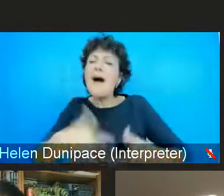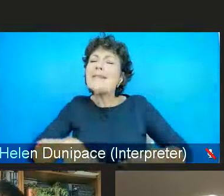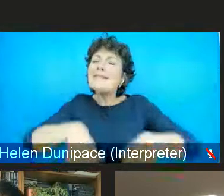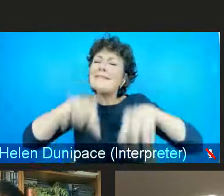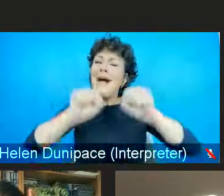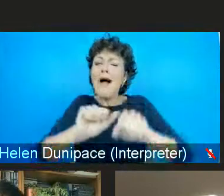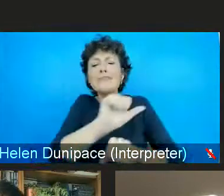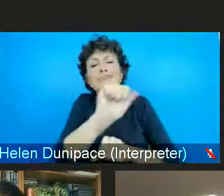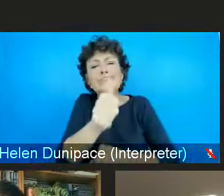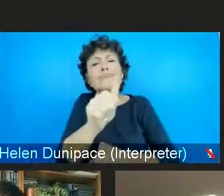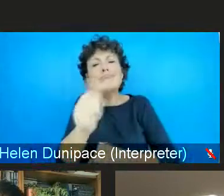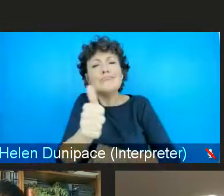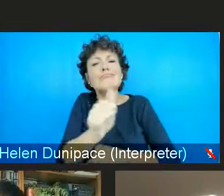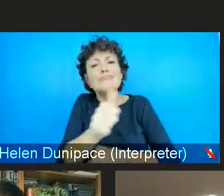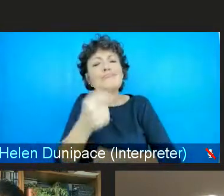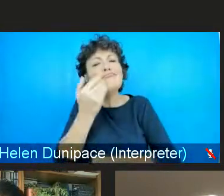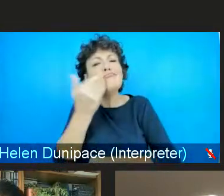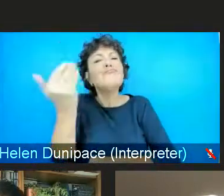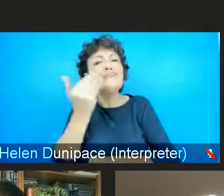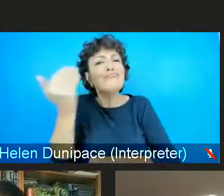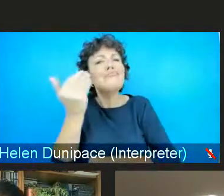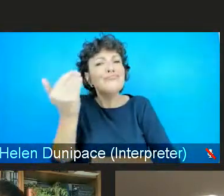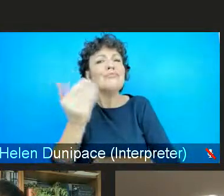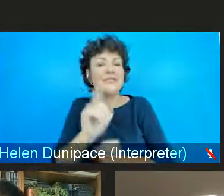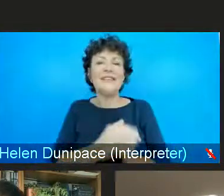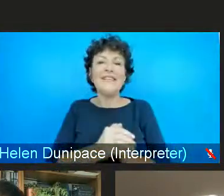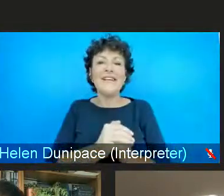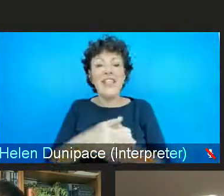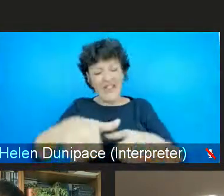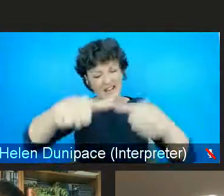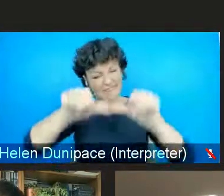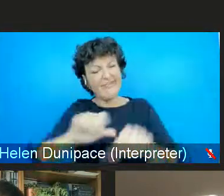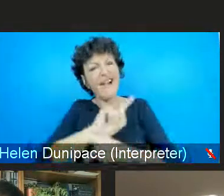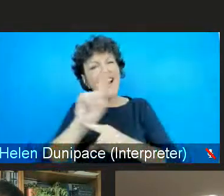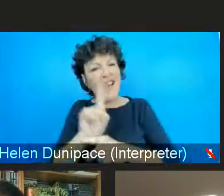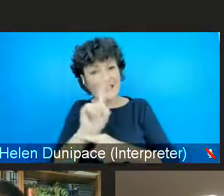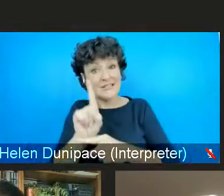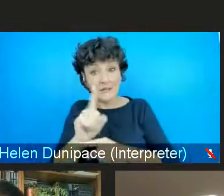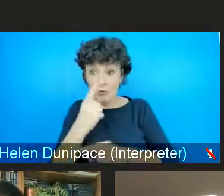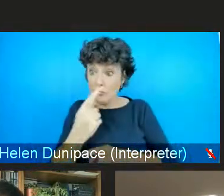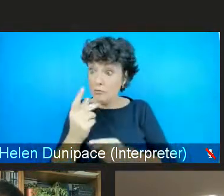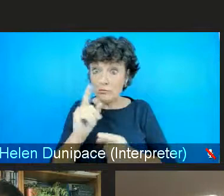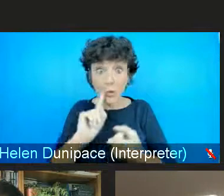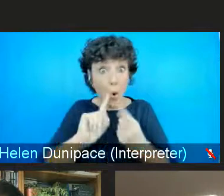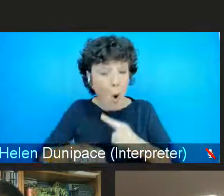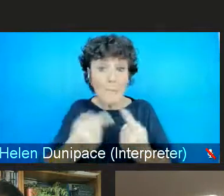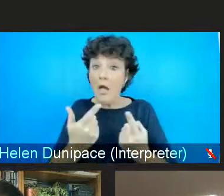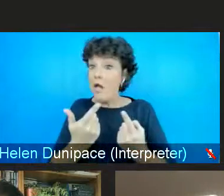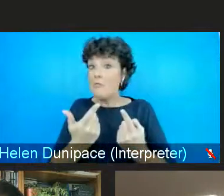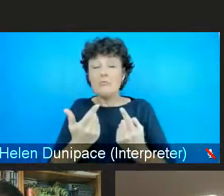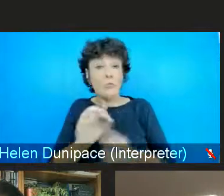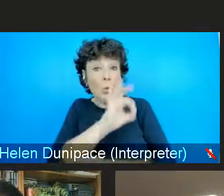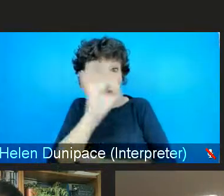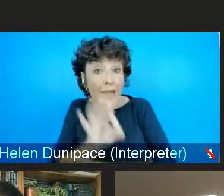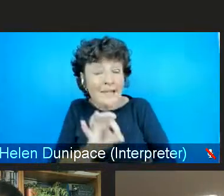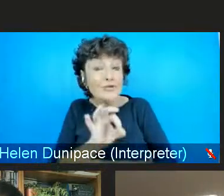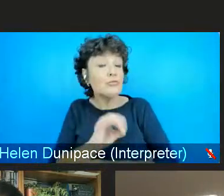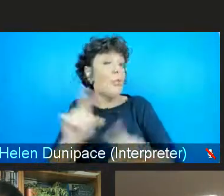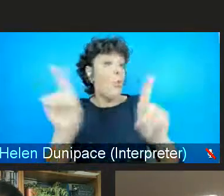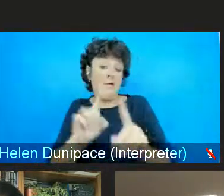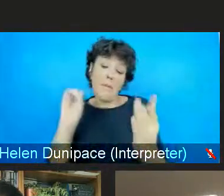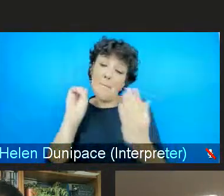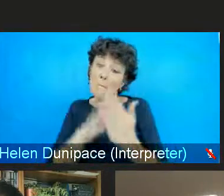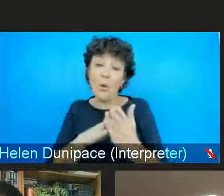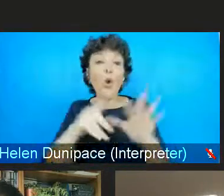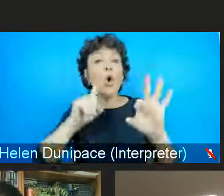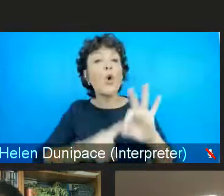heard initial comments from all our panellists. And if you would like to make a contribution, put it in the question and answer box. And if you give me your